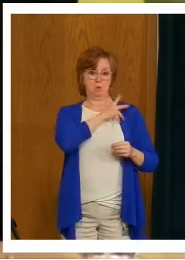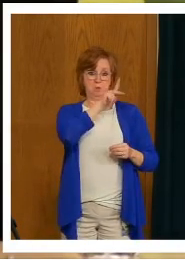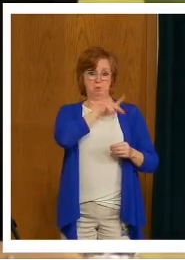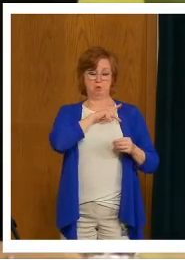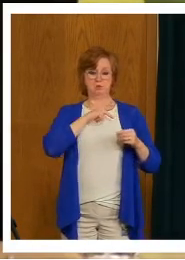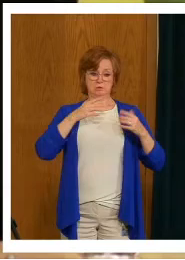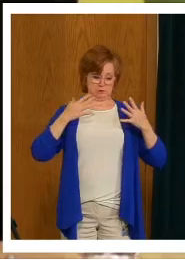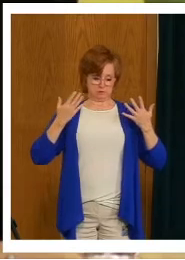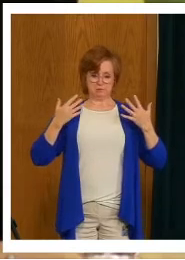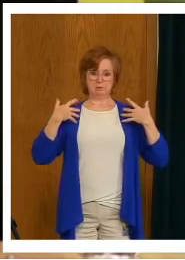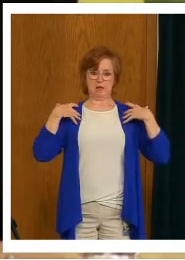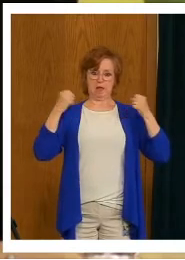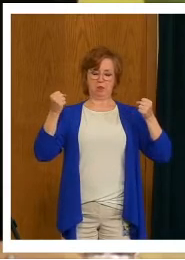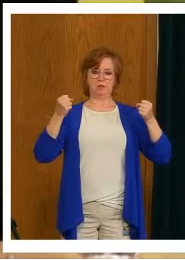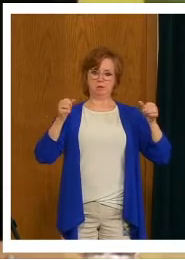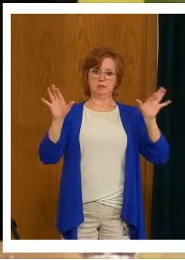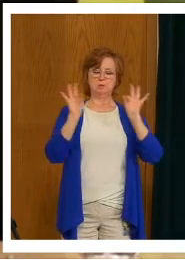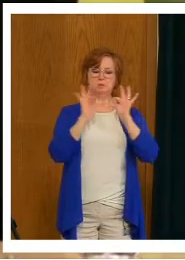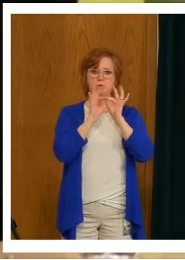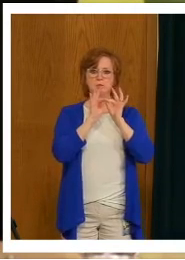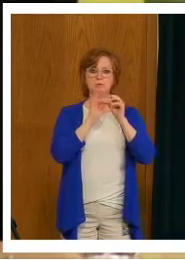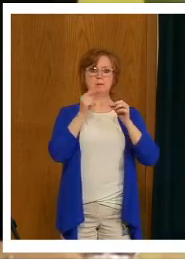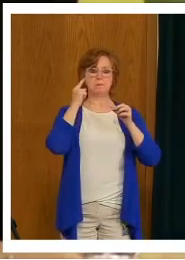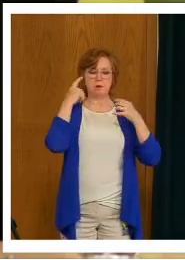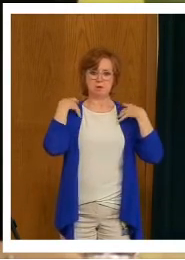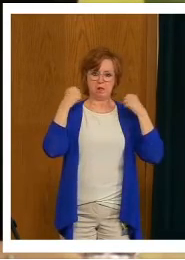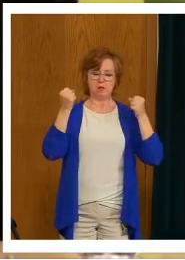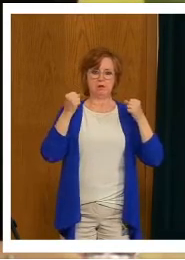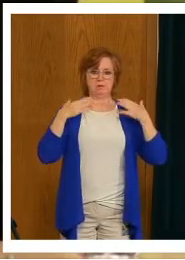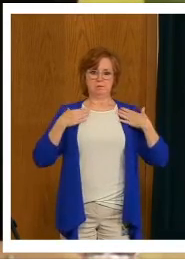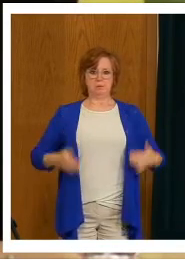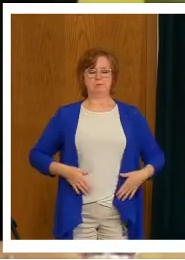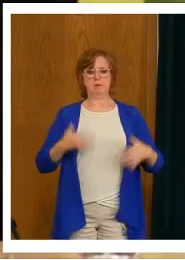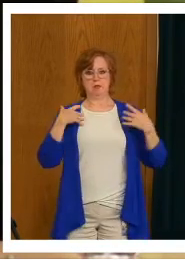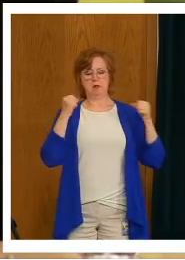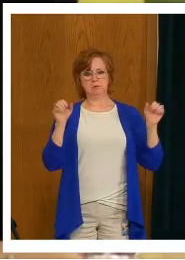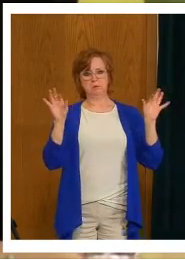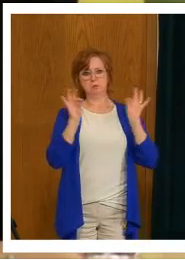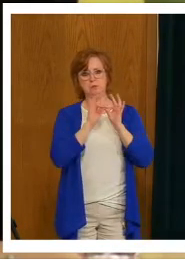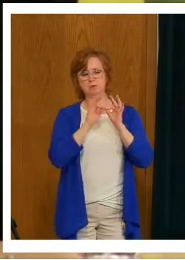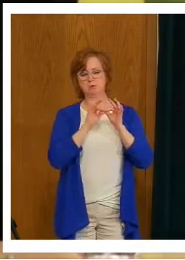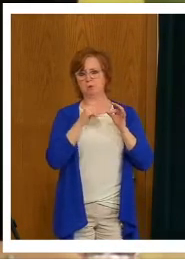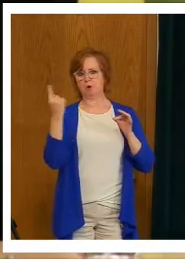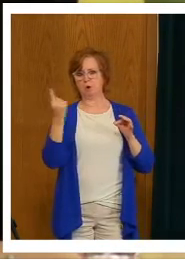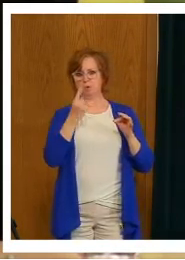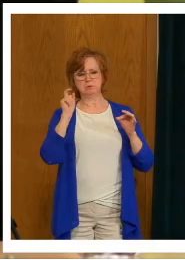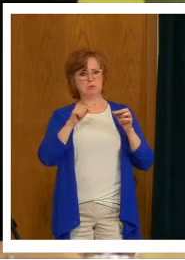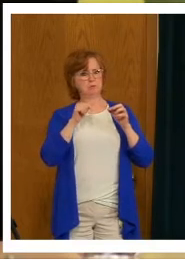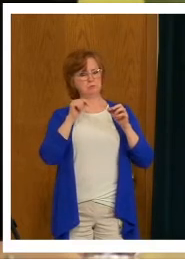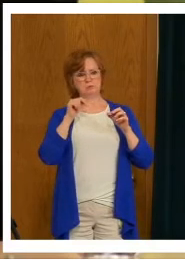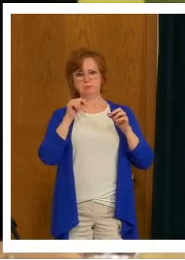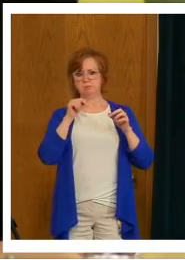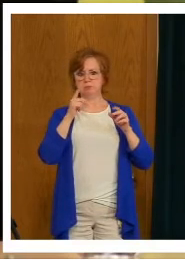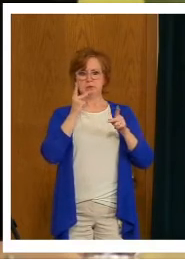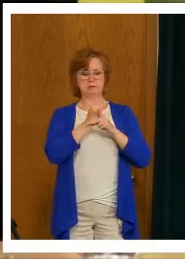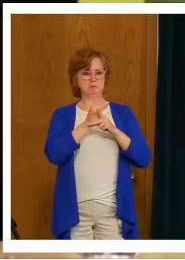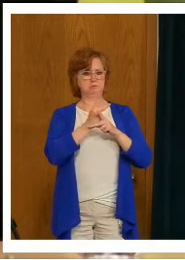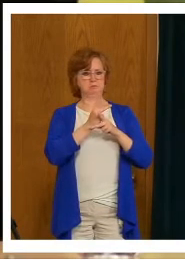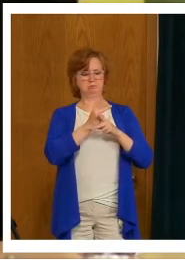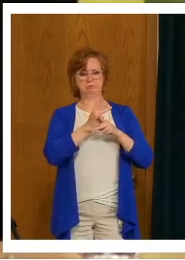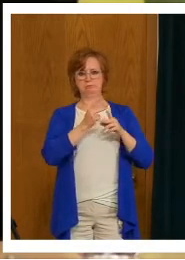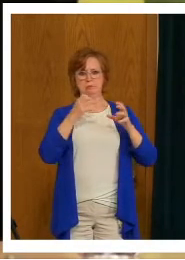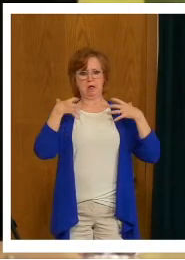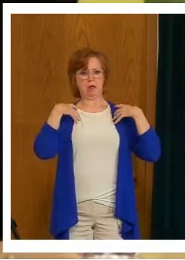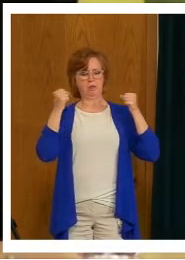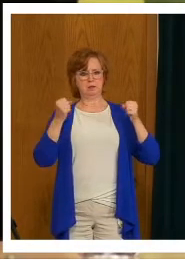only physical health, but our mental health is something that I think we all, need to continually focus on. And I know for myself over